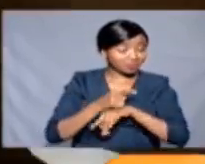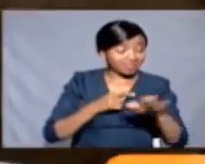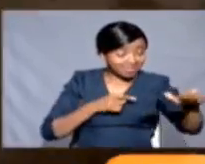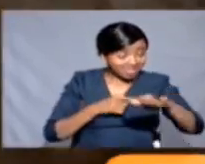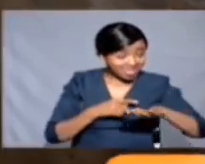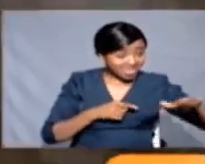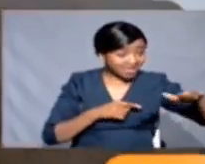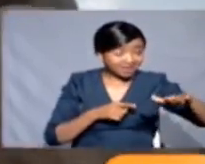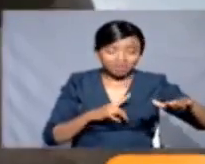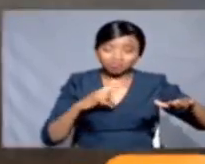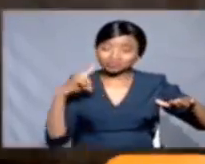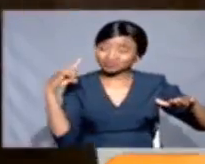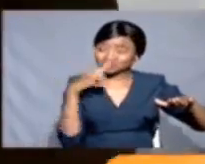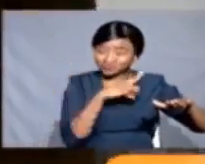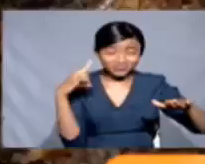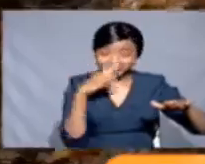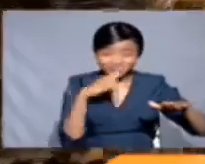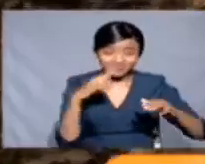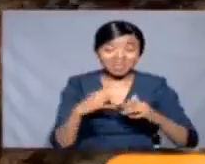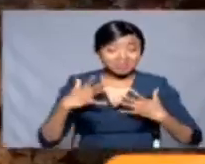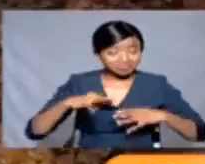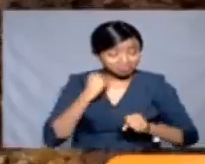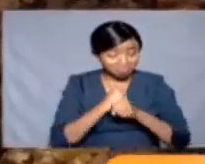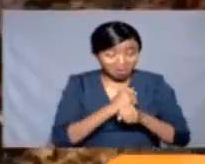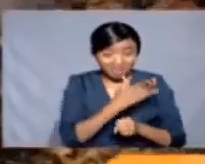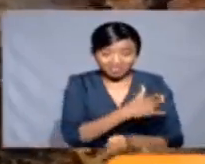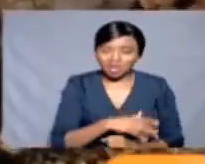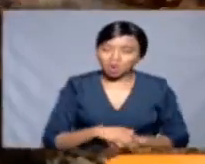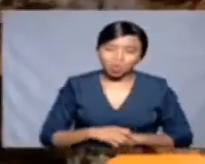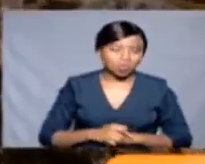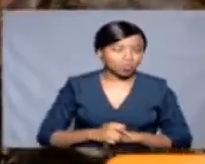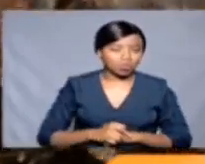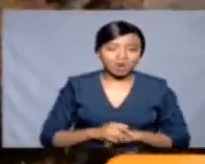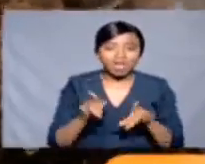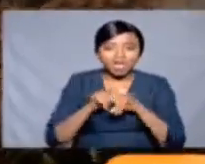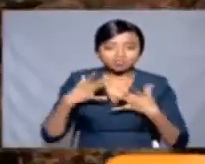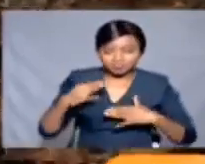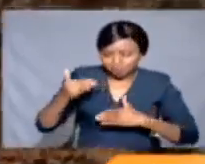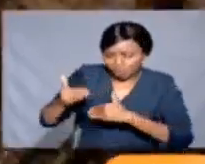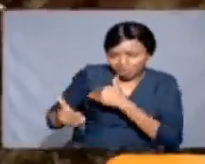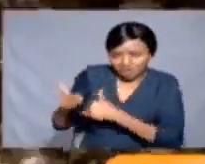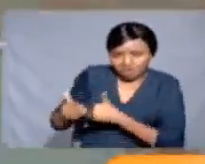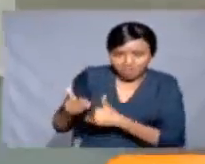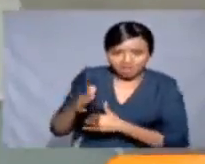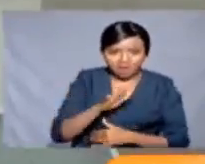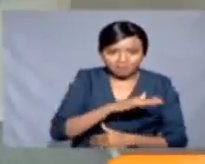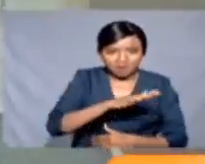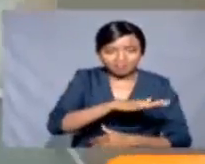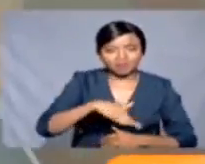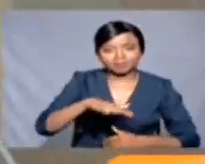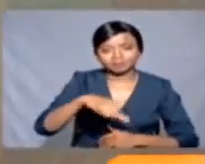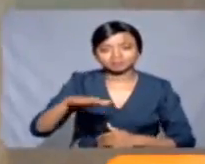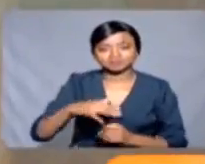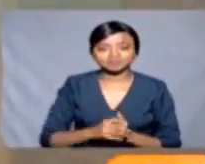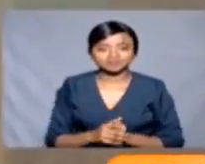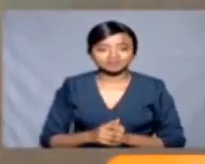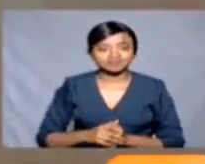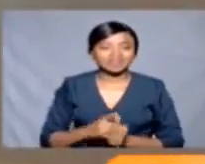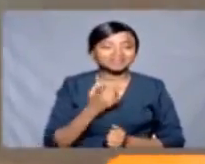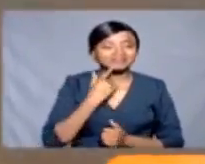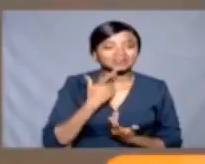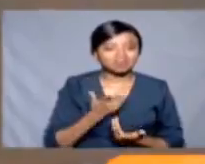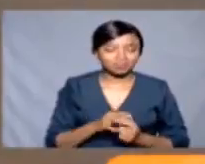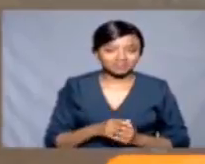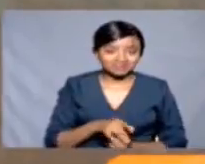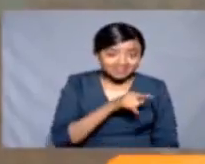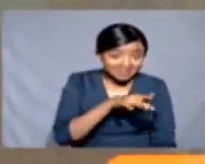site presents danger to those who work here and those in the nearby slums. They simply say